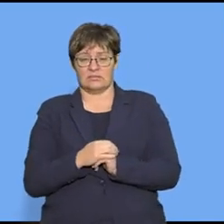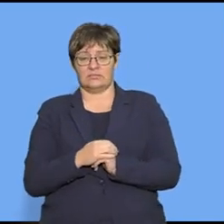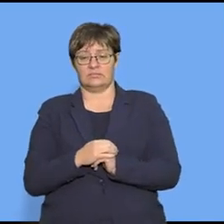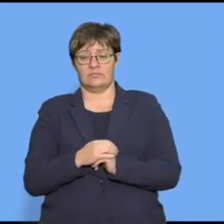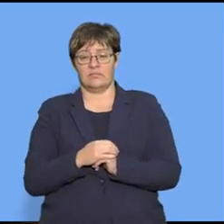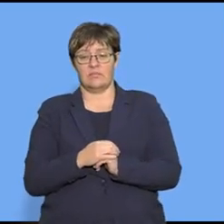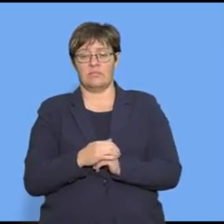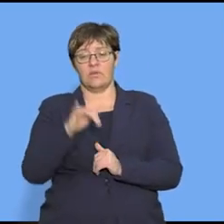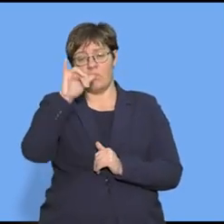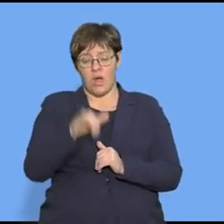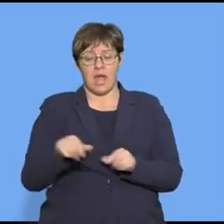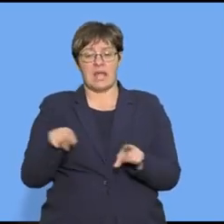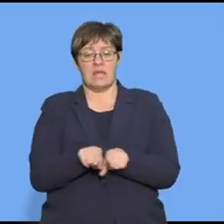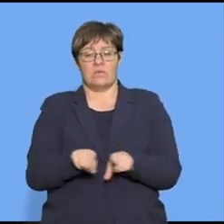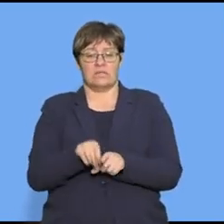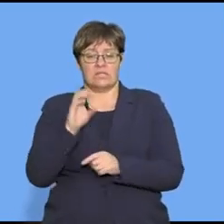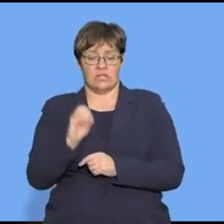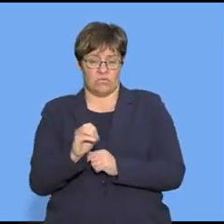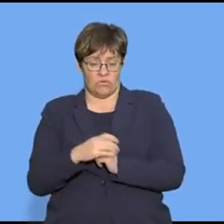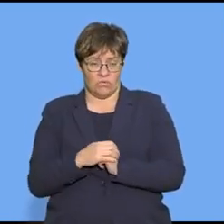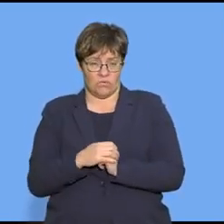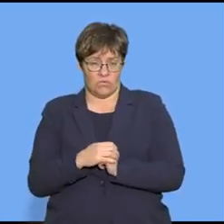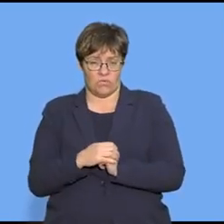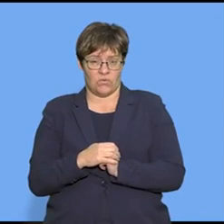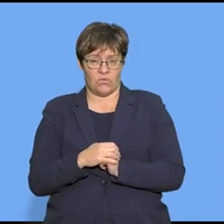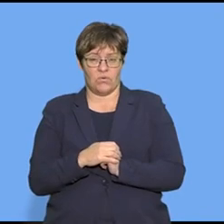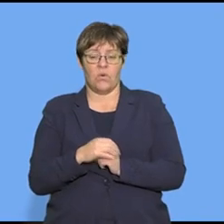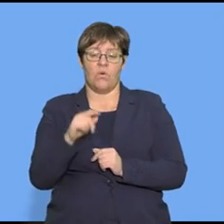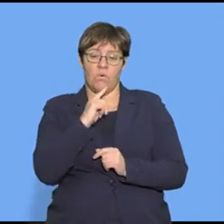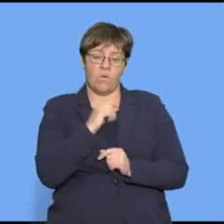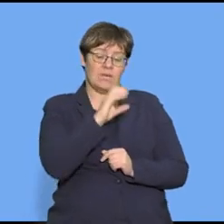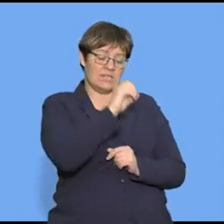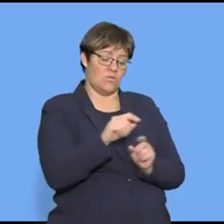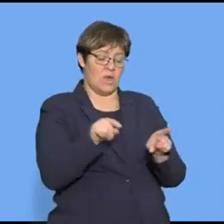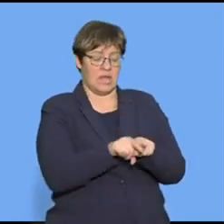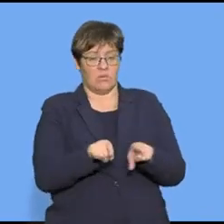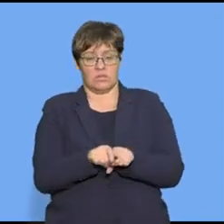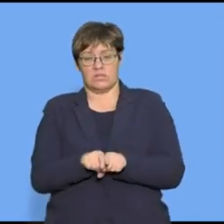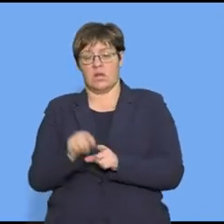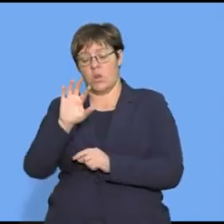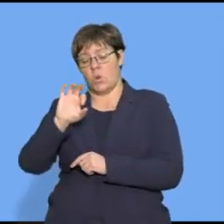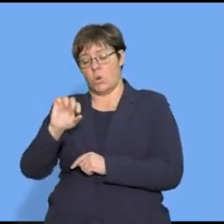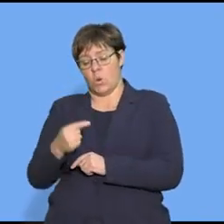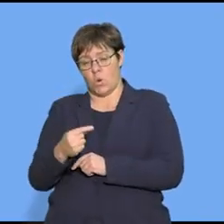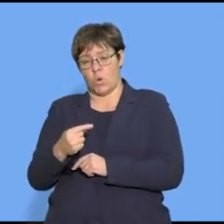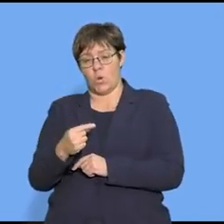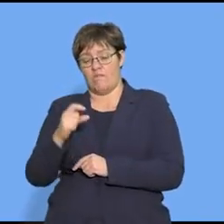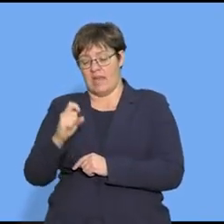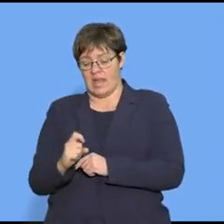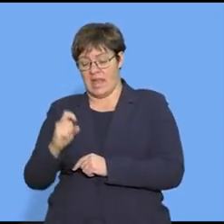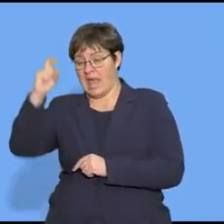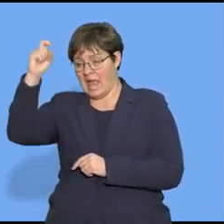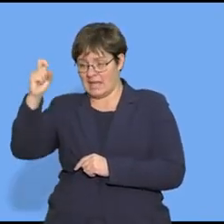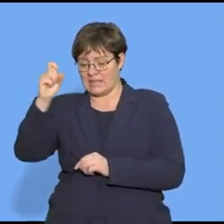x-int, meaning y is equal to 0. So you can see this will be 0 is equals to log